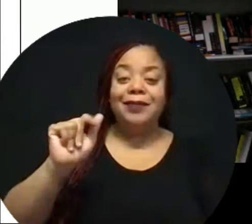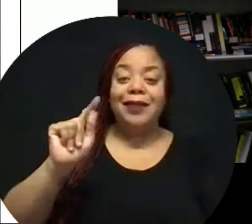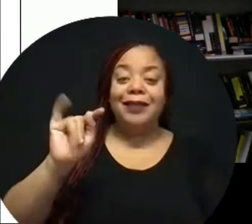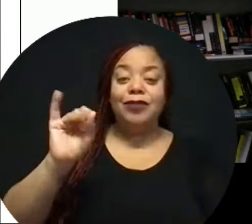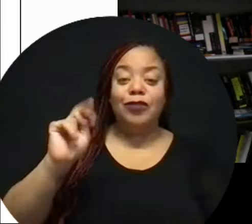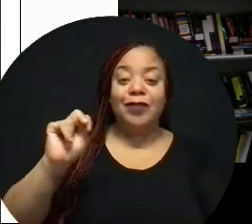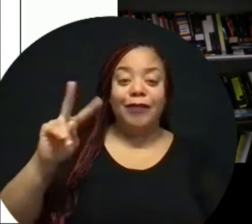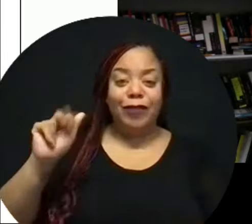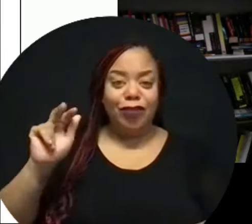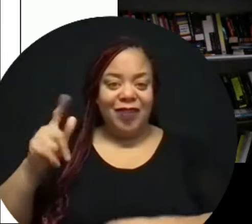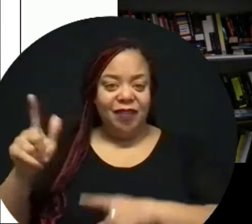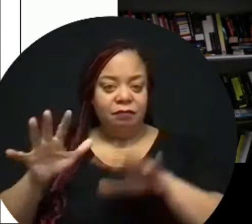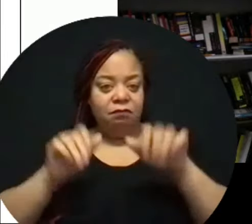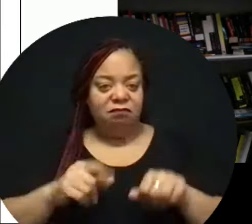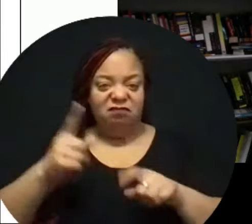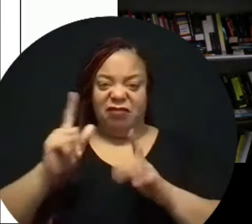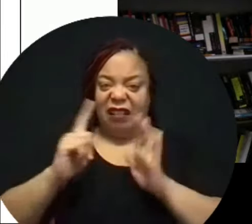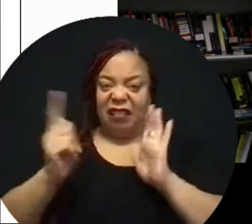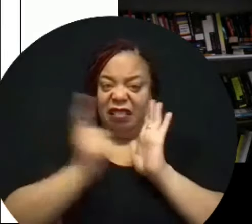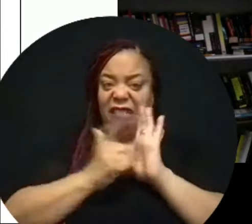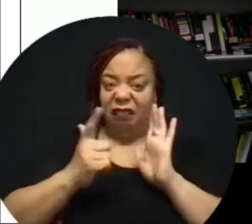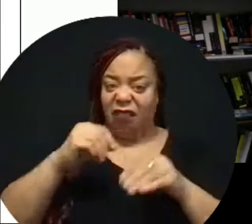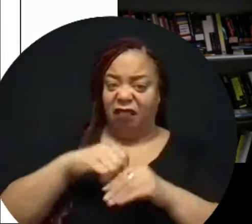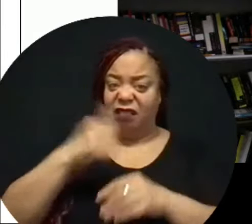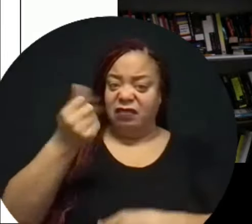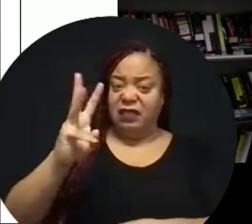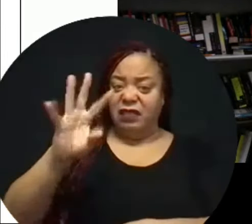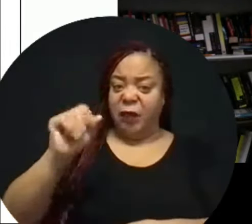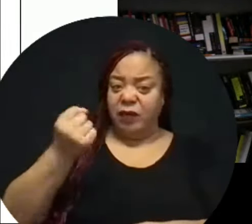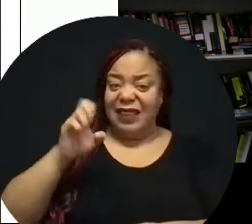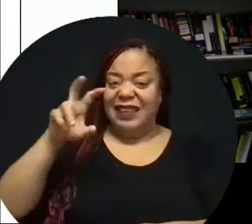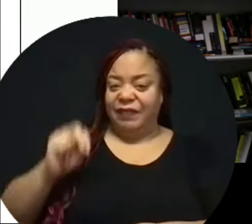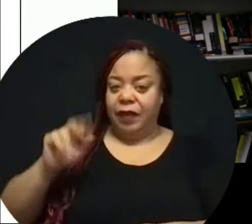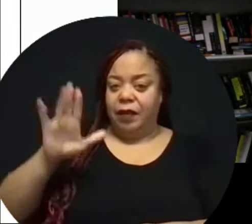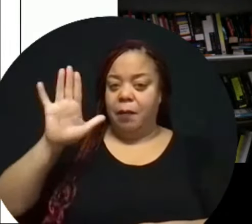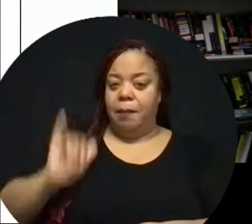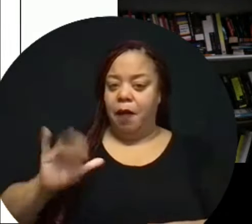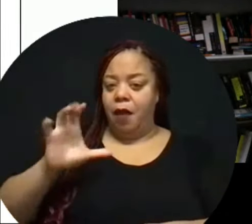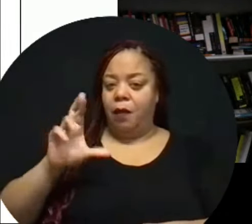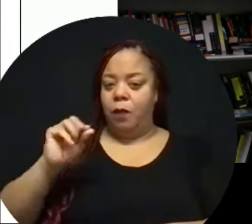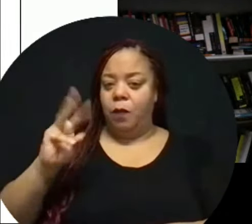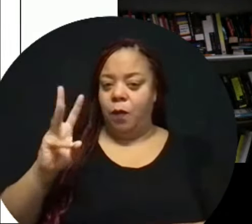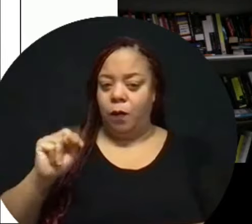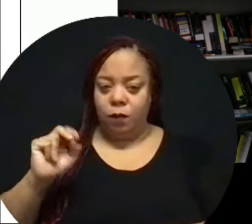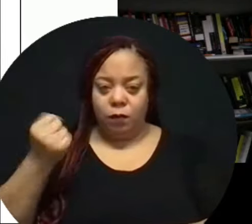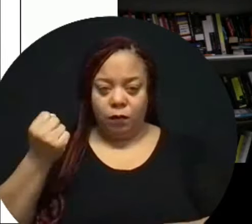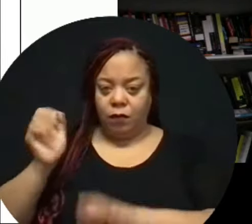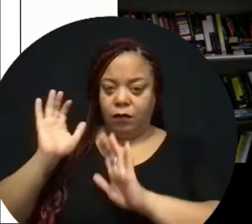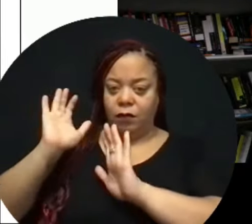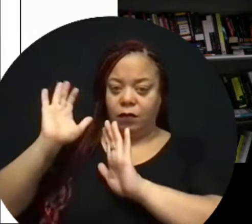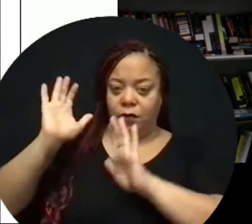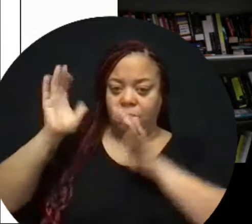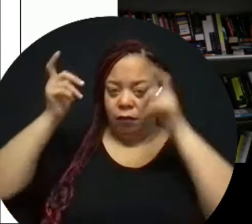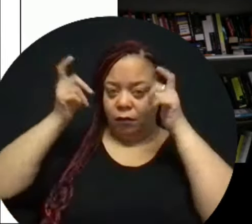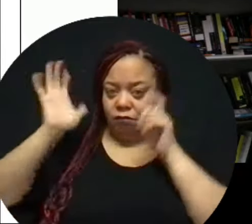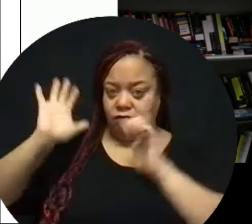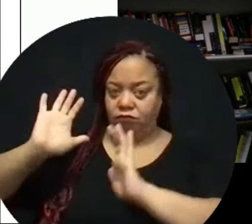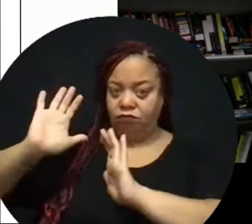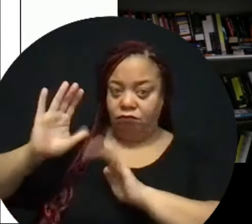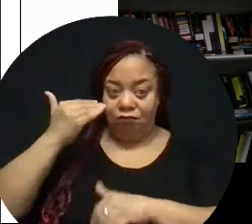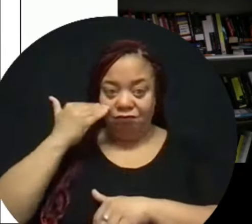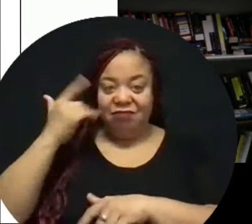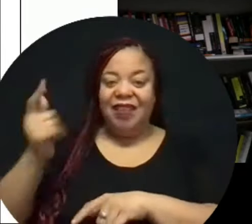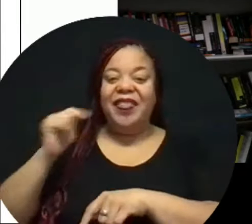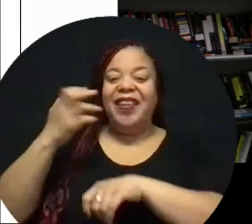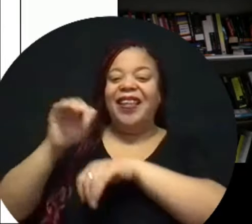own law, settle illegally, and in the 1750s, increasingly settle legally, quote unquote. But of